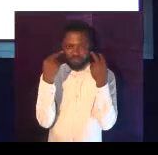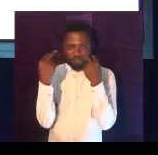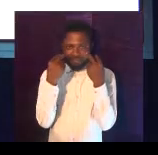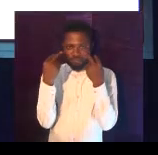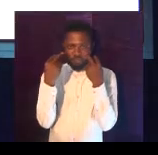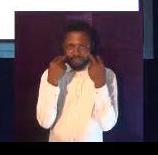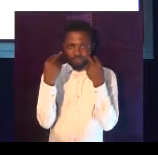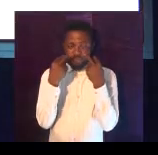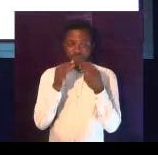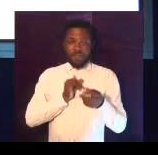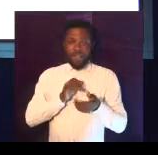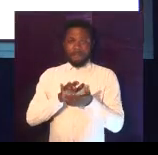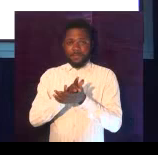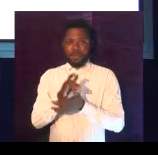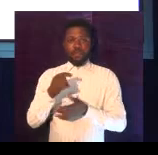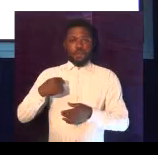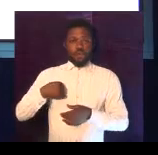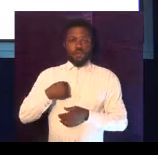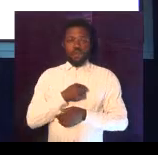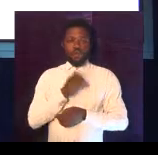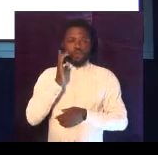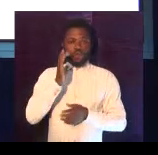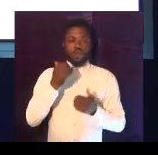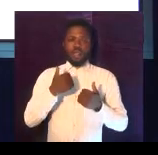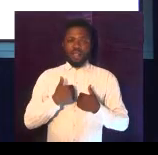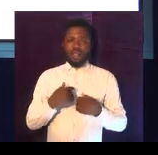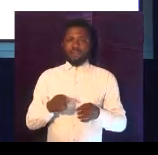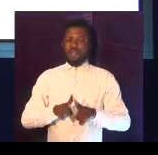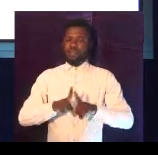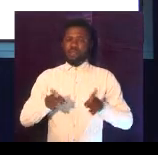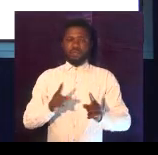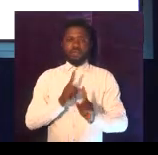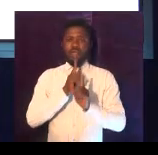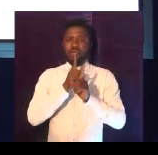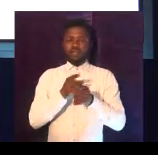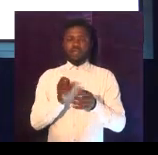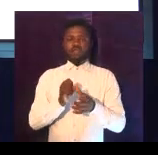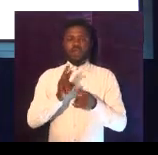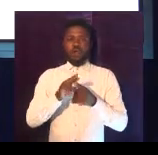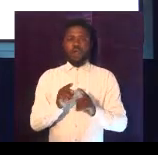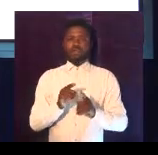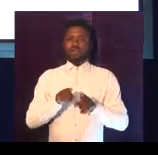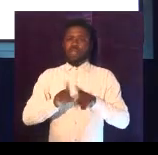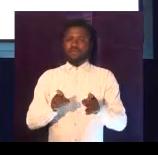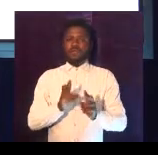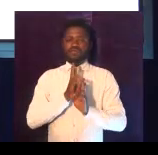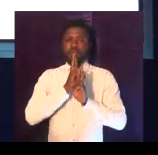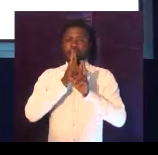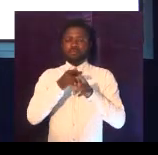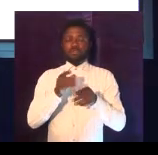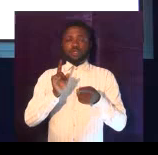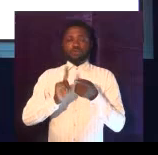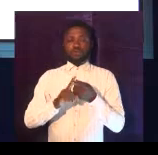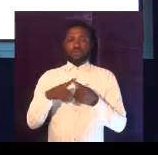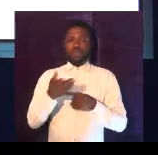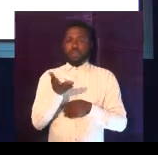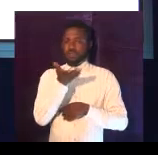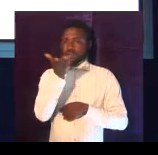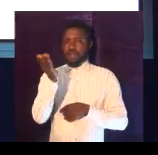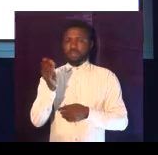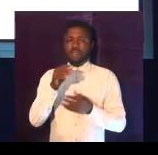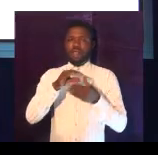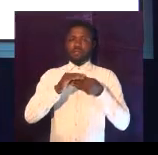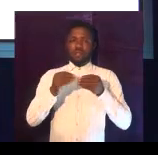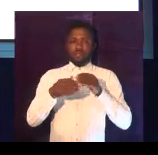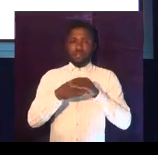Eyes on me. I believe we are going to have different answers or different responses